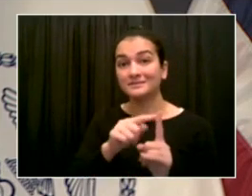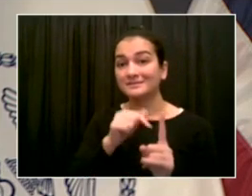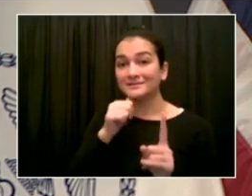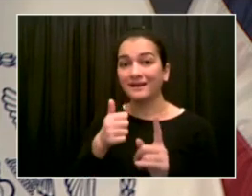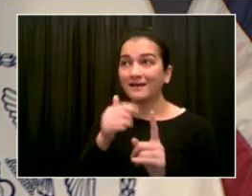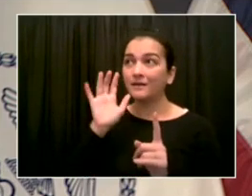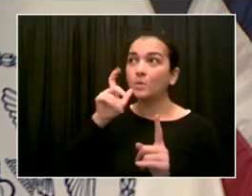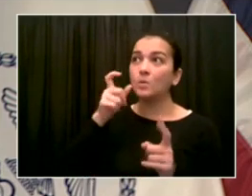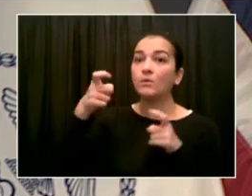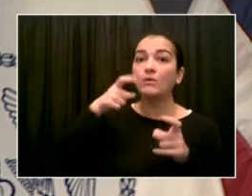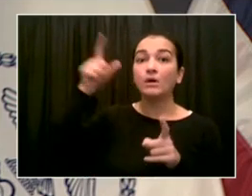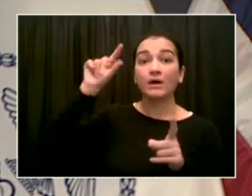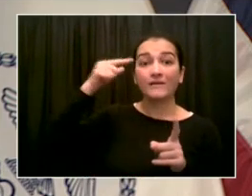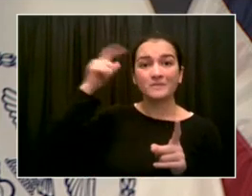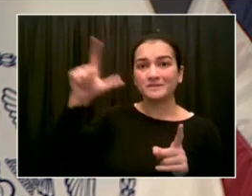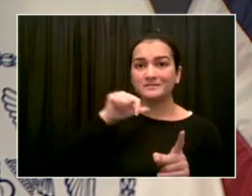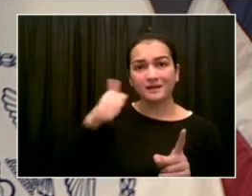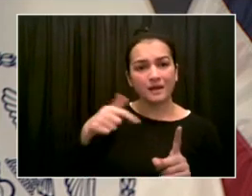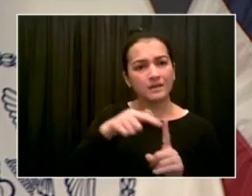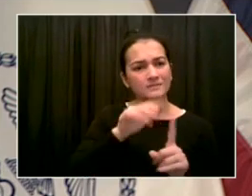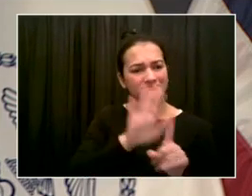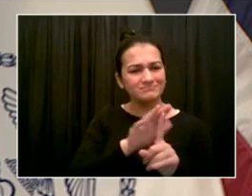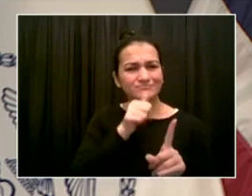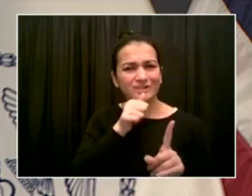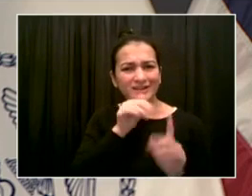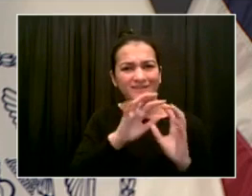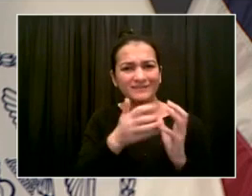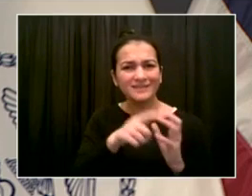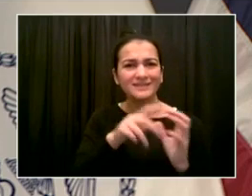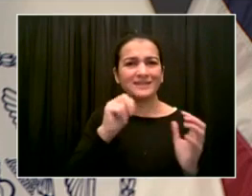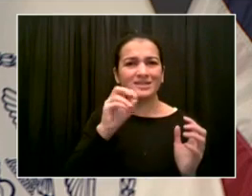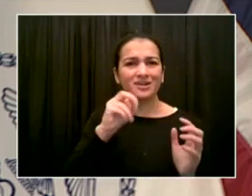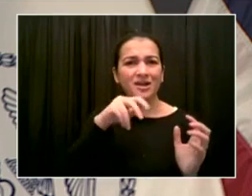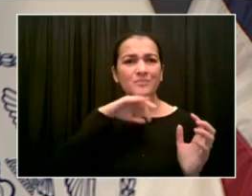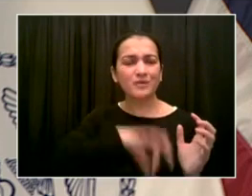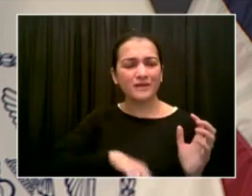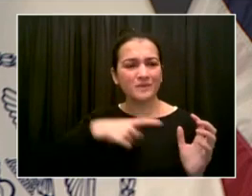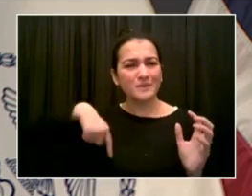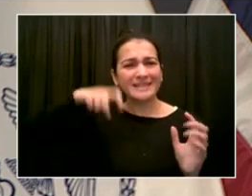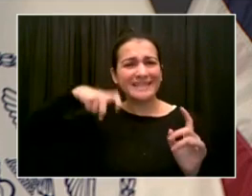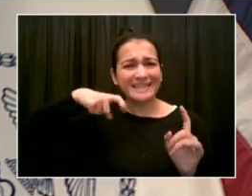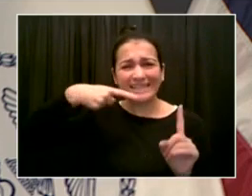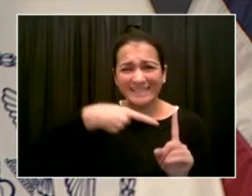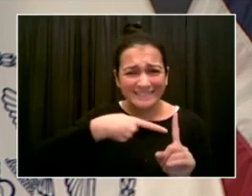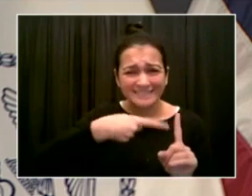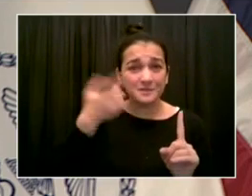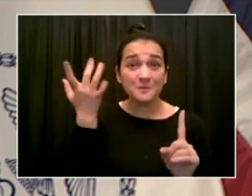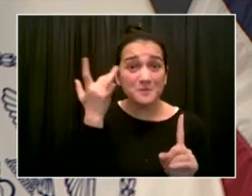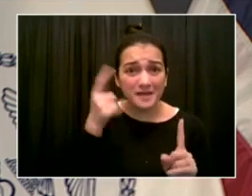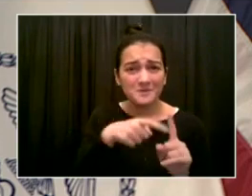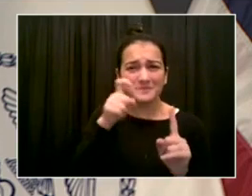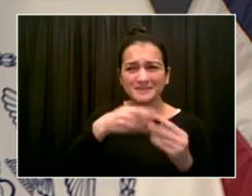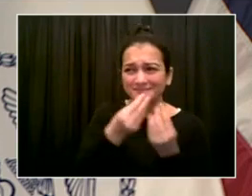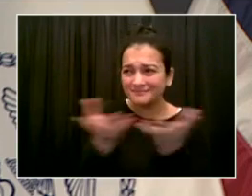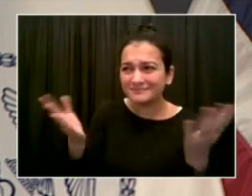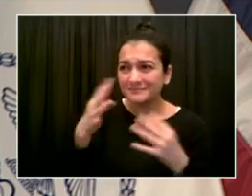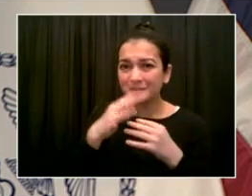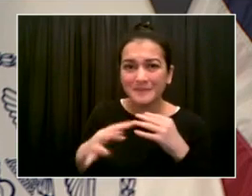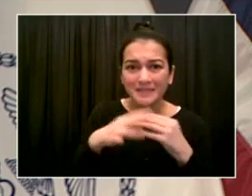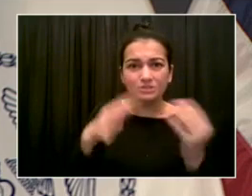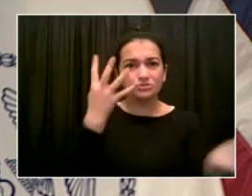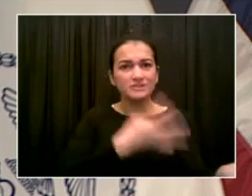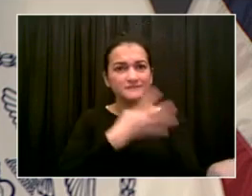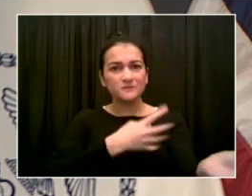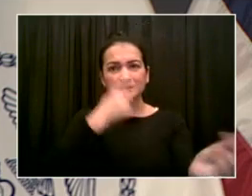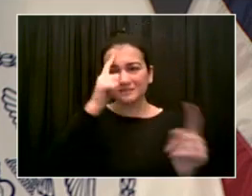on them to make sure there is a supply of blood to save lives in this city. They have to be strong for the future. They have to be sustainable. Second of all,